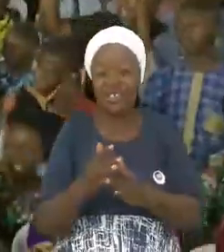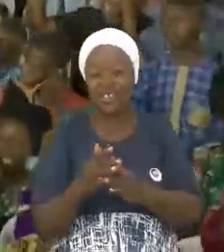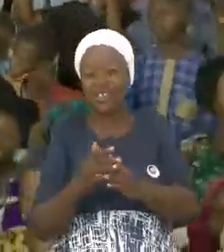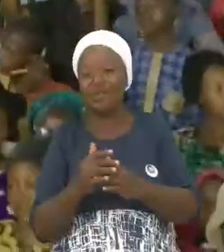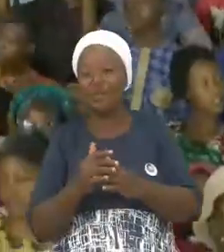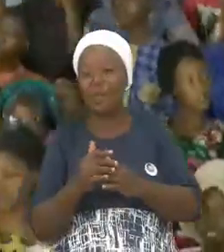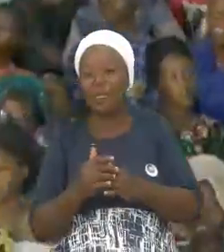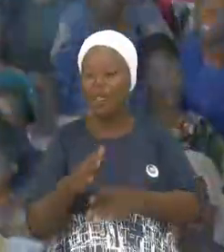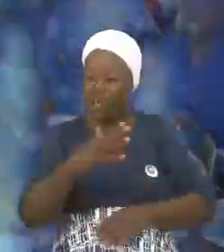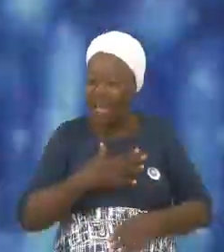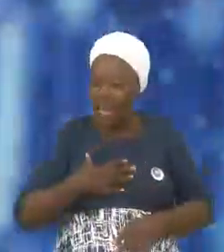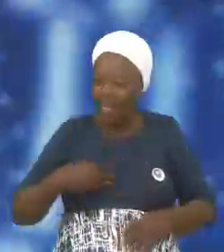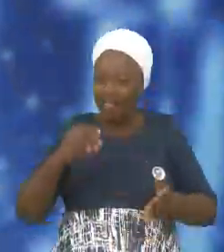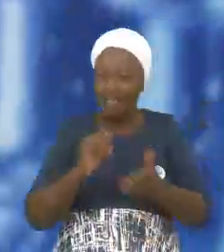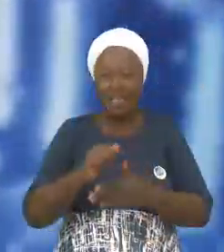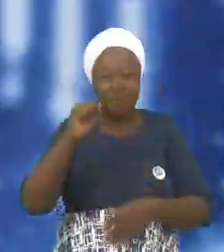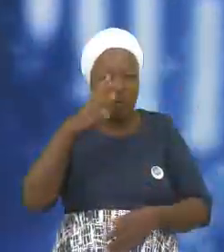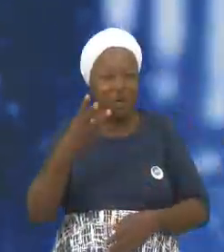Jesus. And that woman was there.